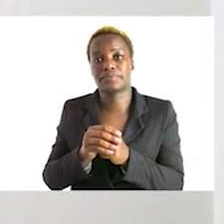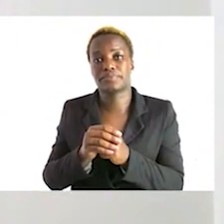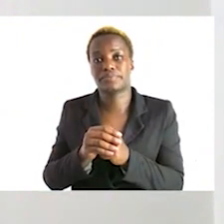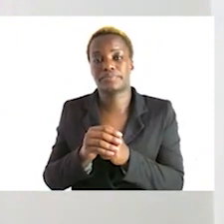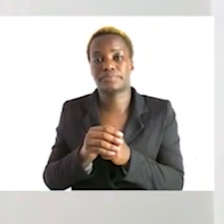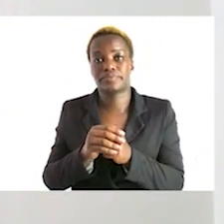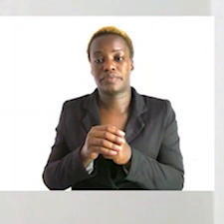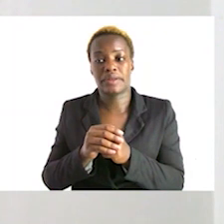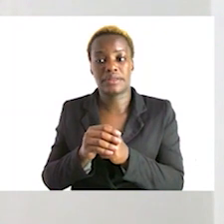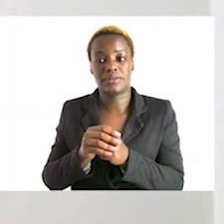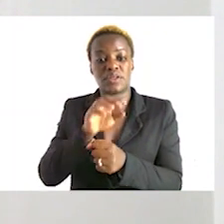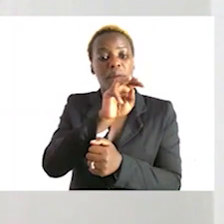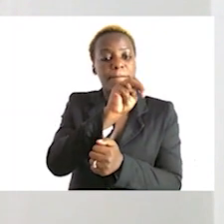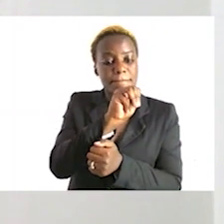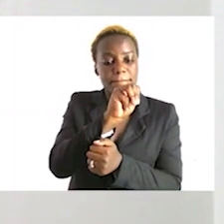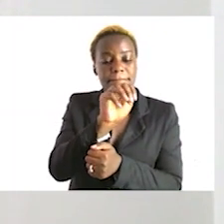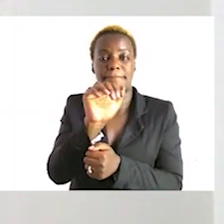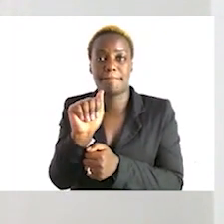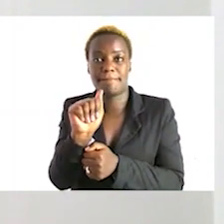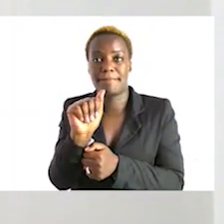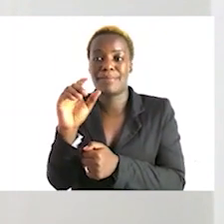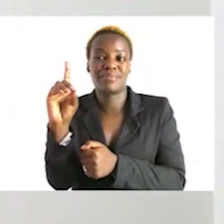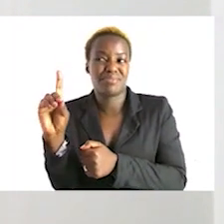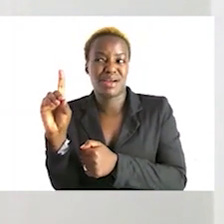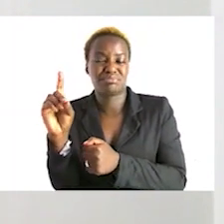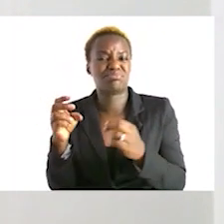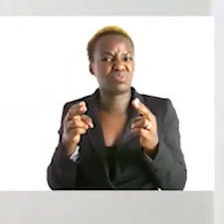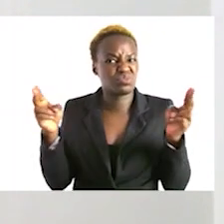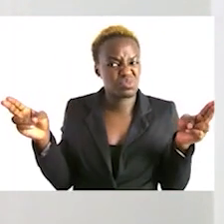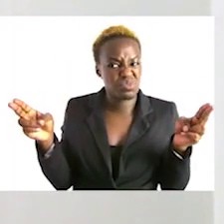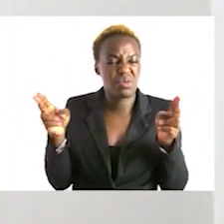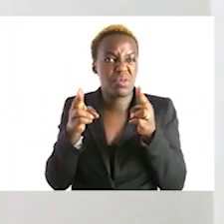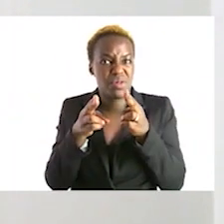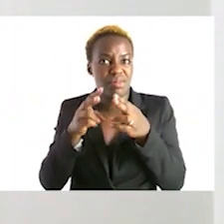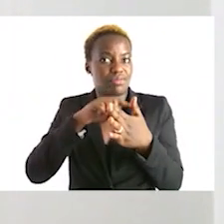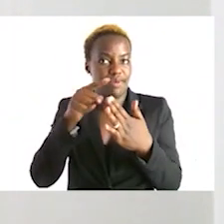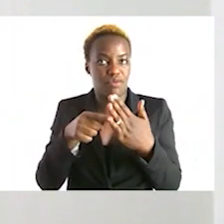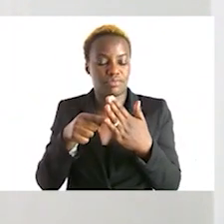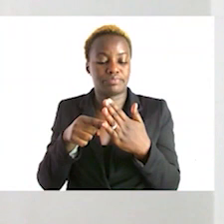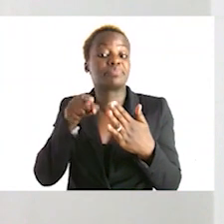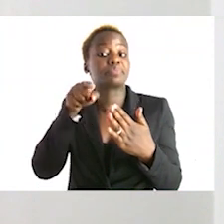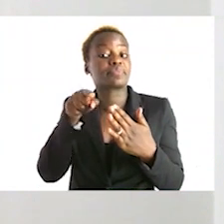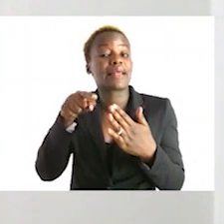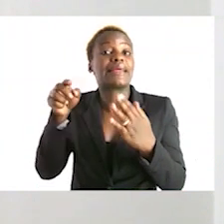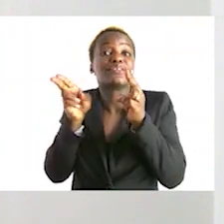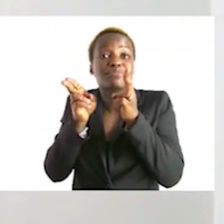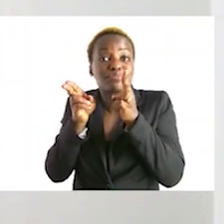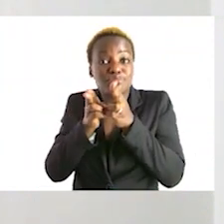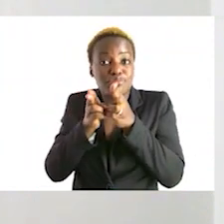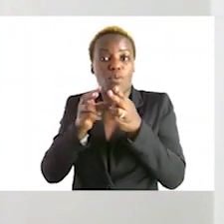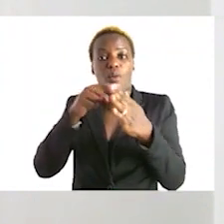No, although the letter name is A, but only if it's one, we say the sound, not the name of